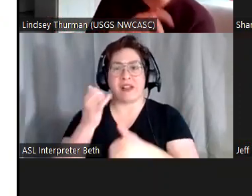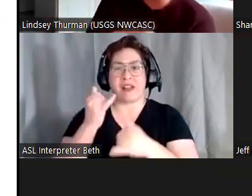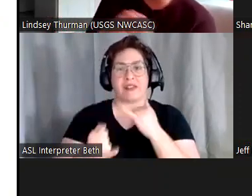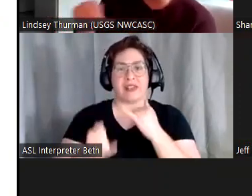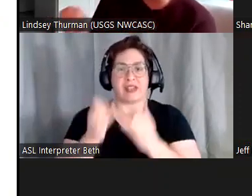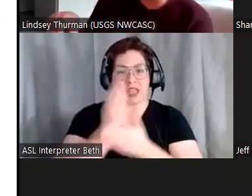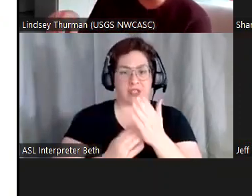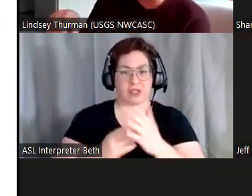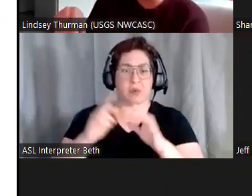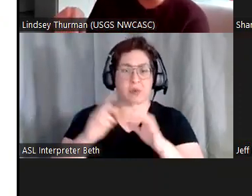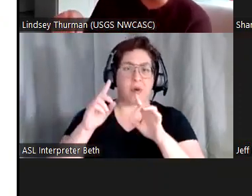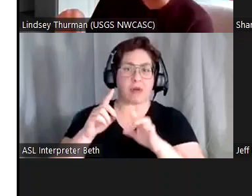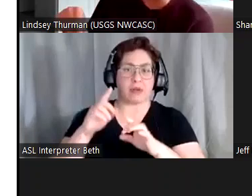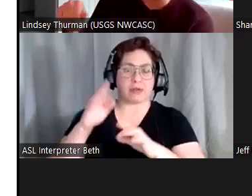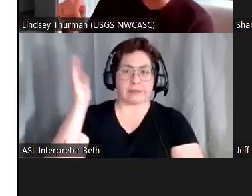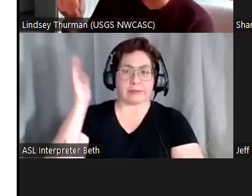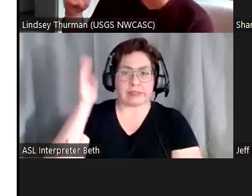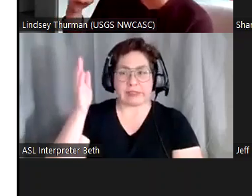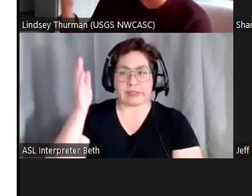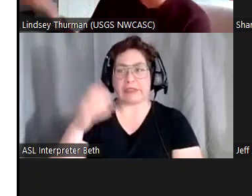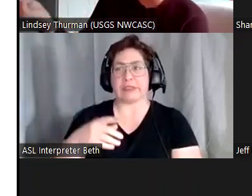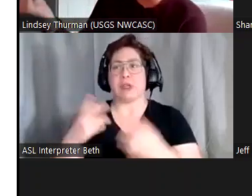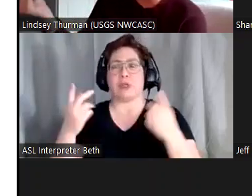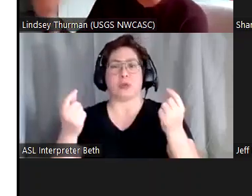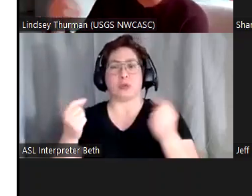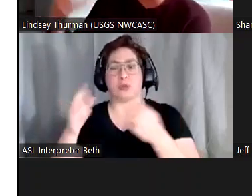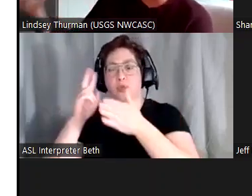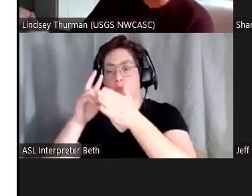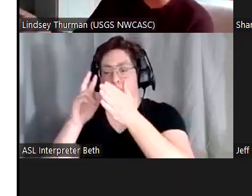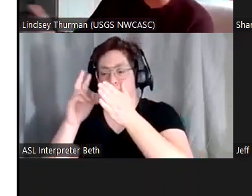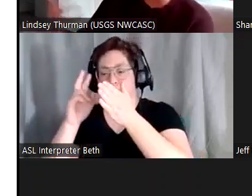efforts to bridge research and practice, and the highlight